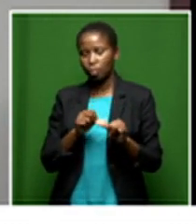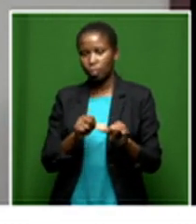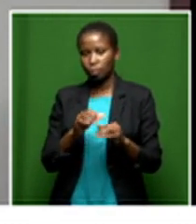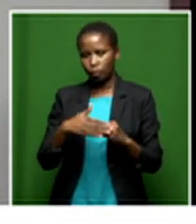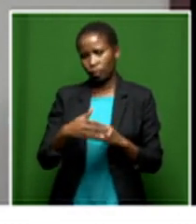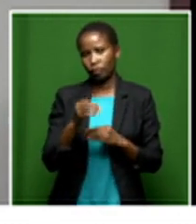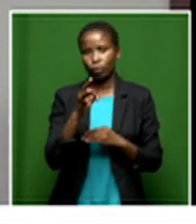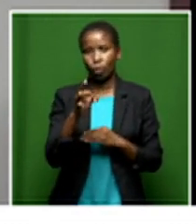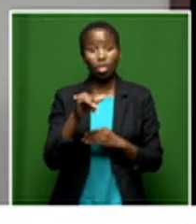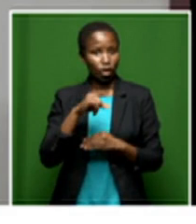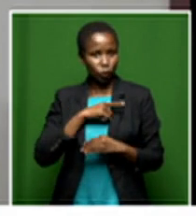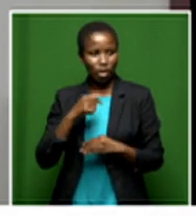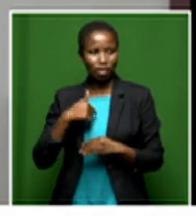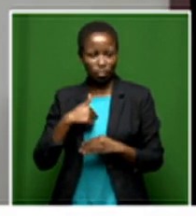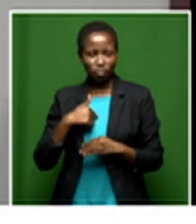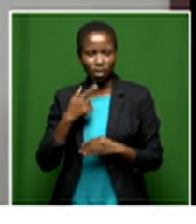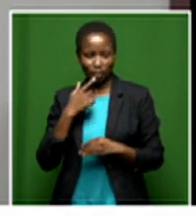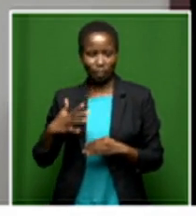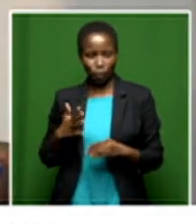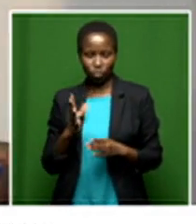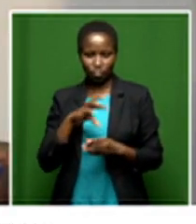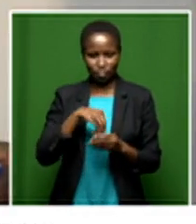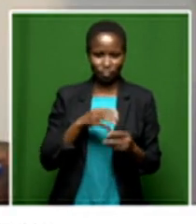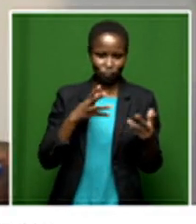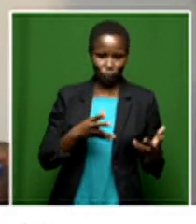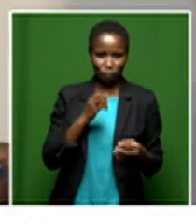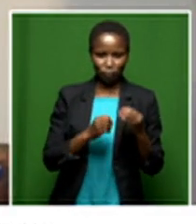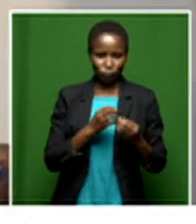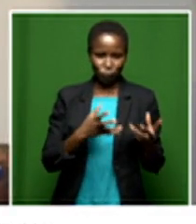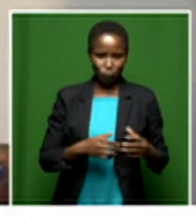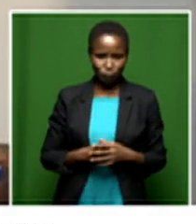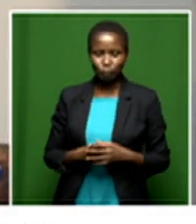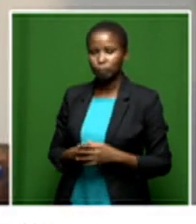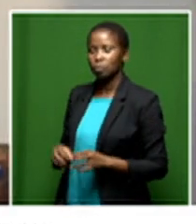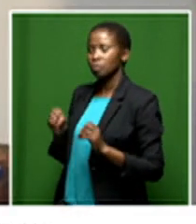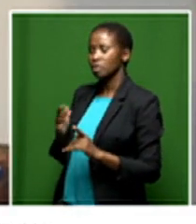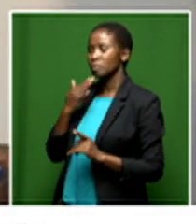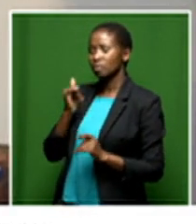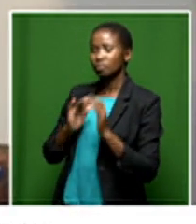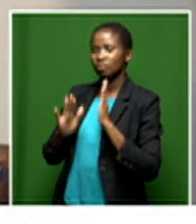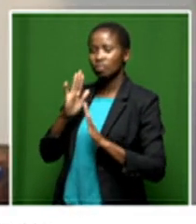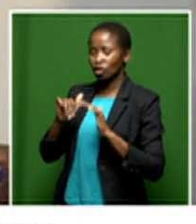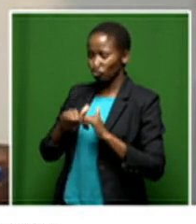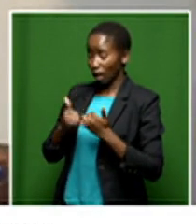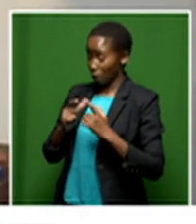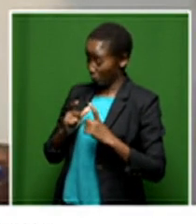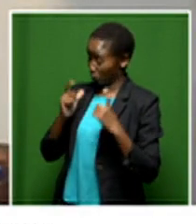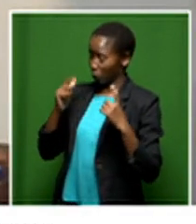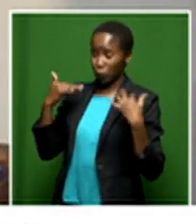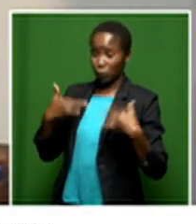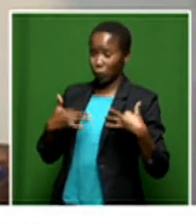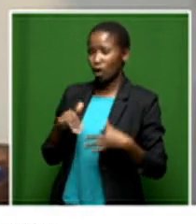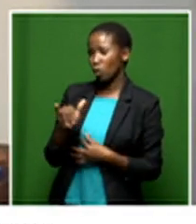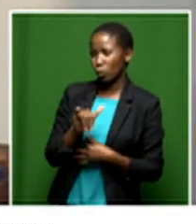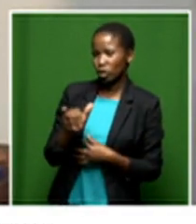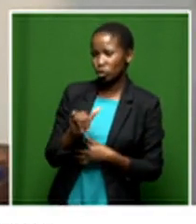it was attractive to me. So let's talk of some of the major challenges that you have identified in these first